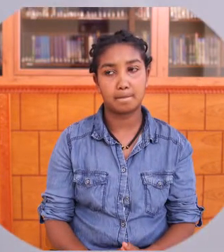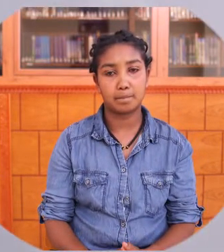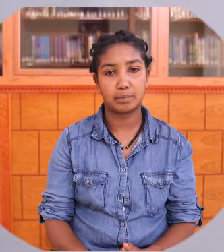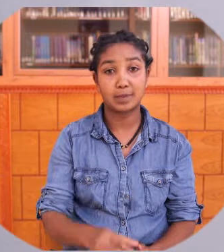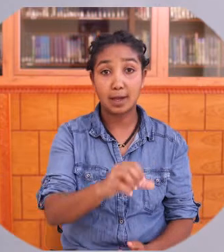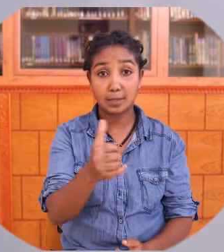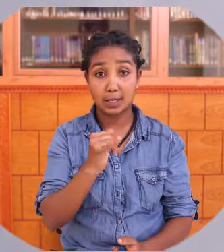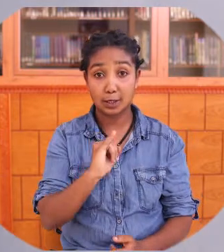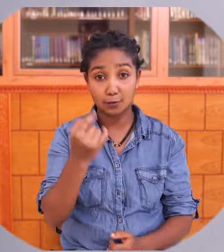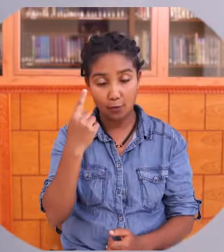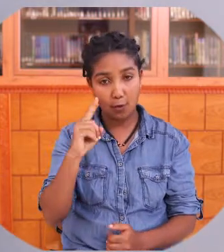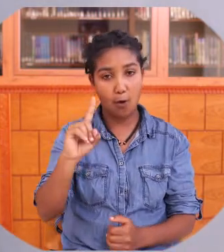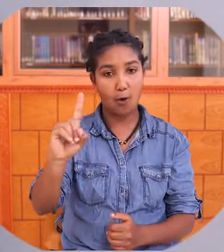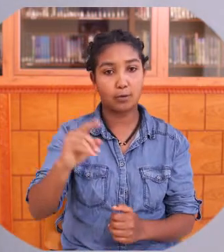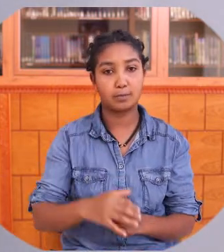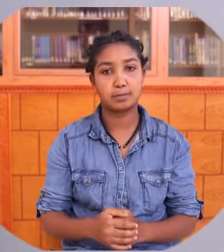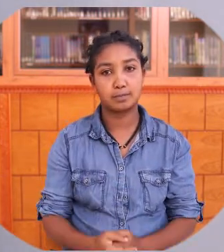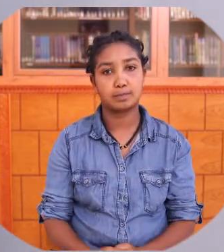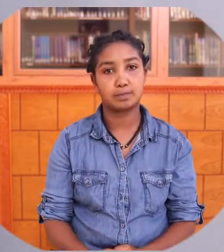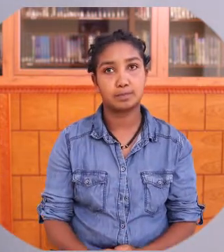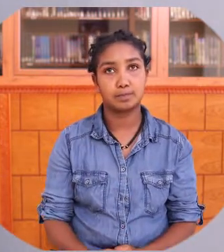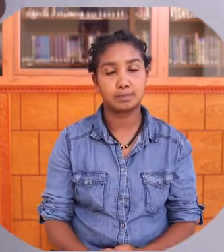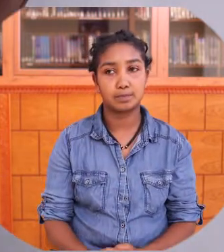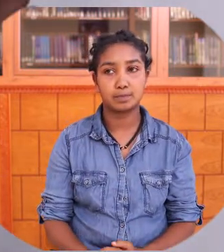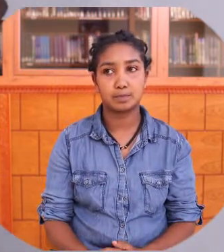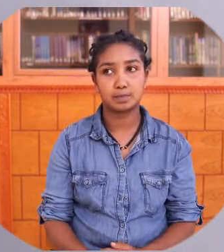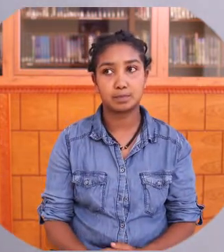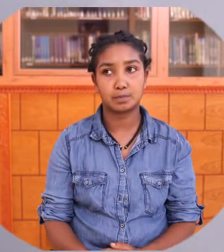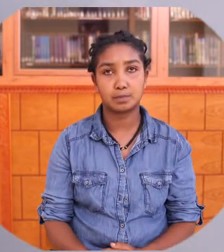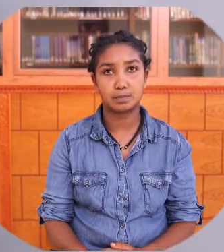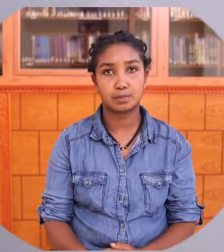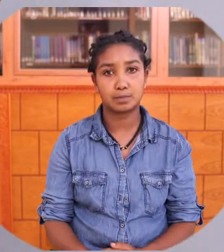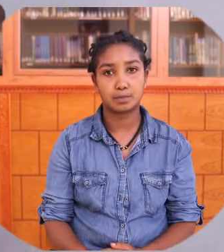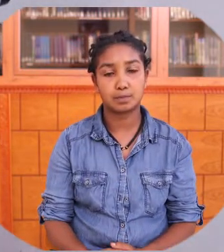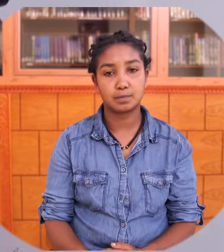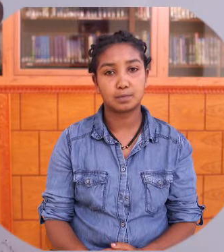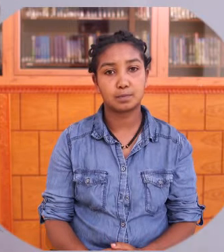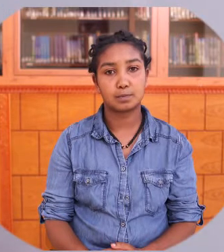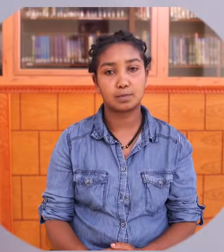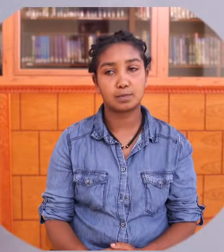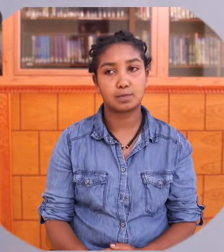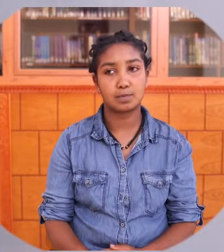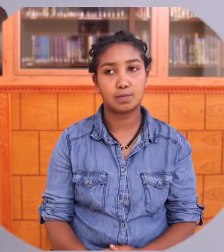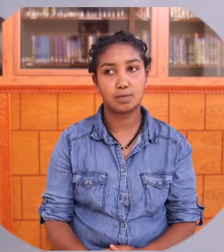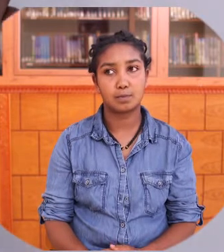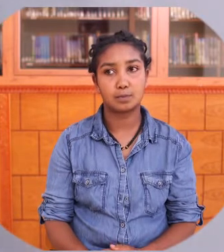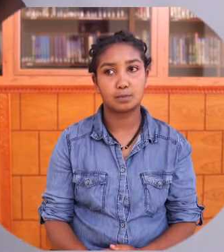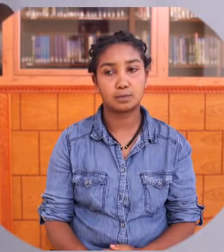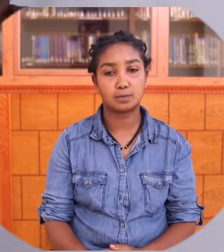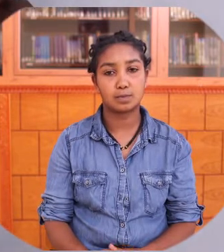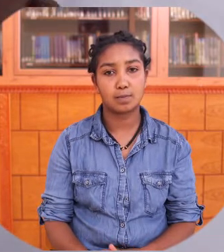The other is for drug power. They use for drug power,